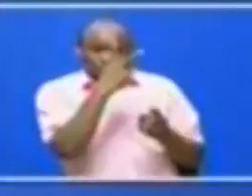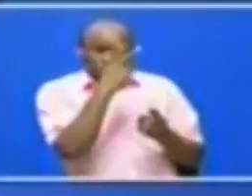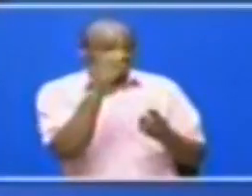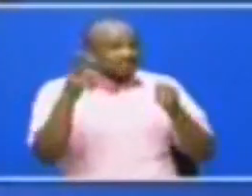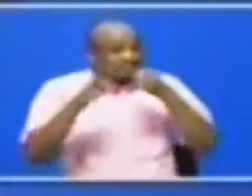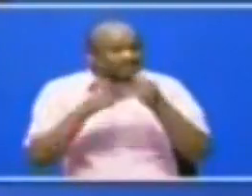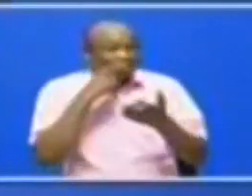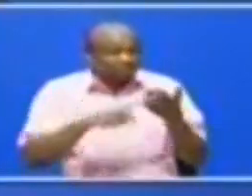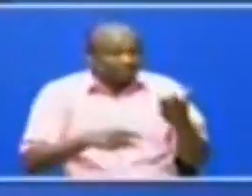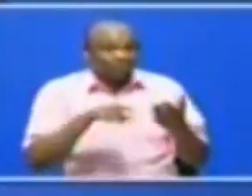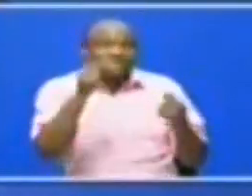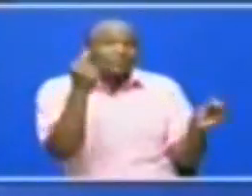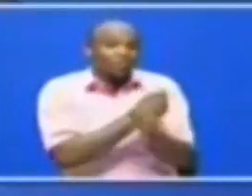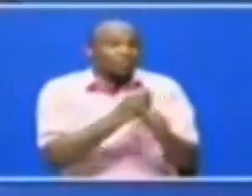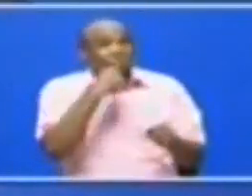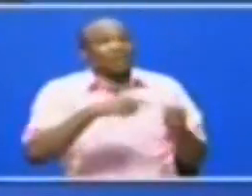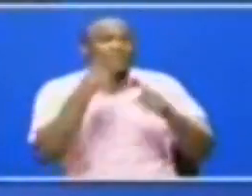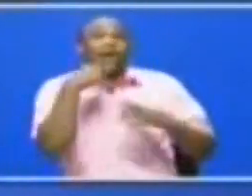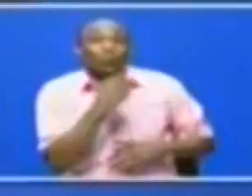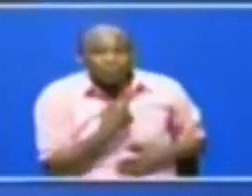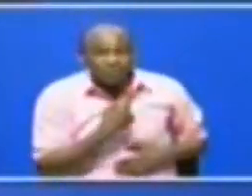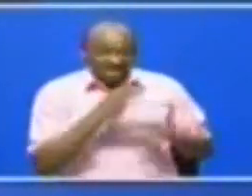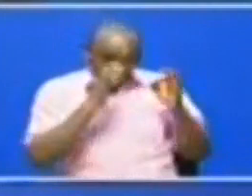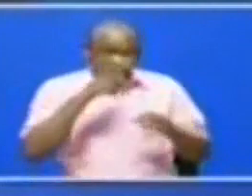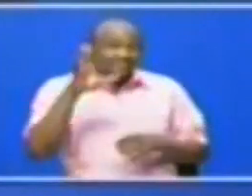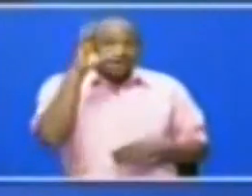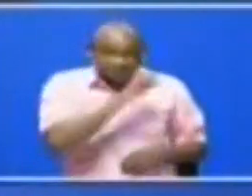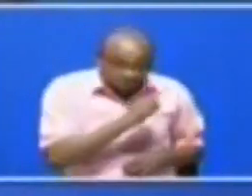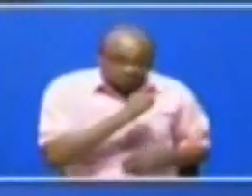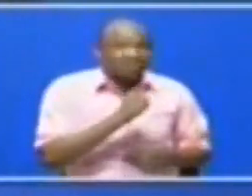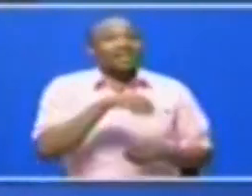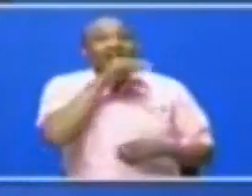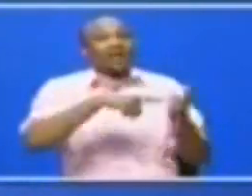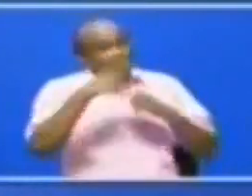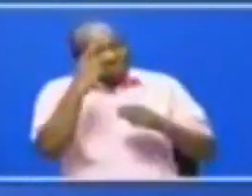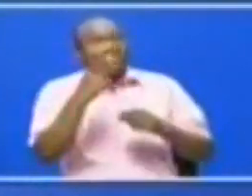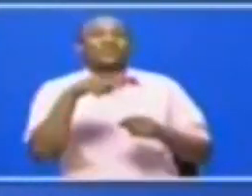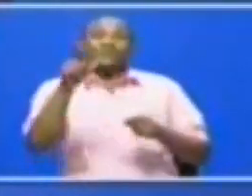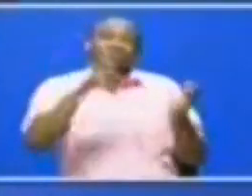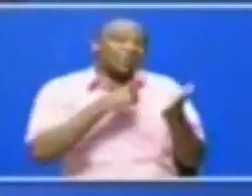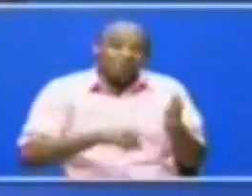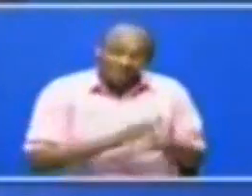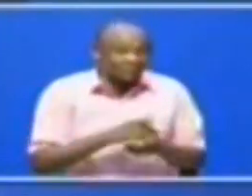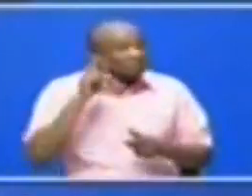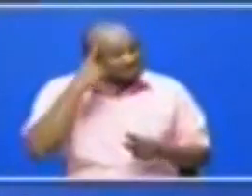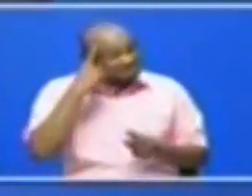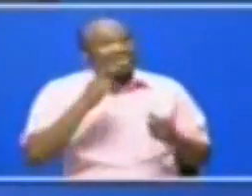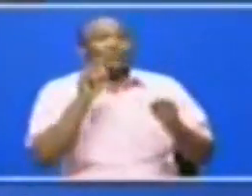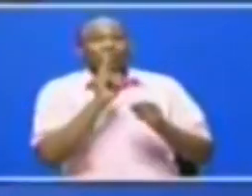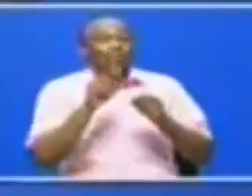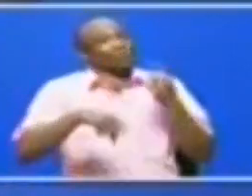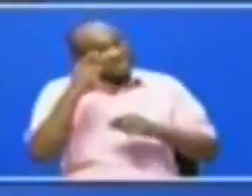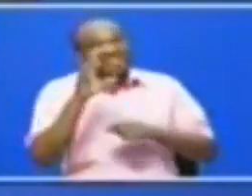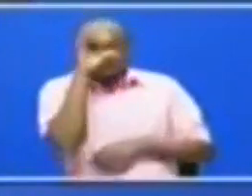2007, you can't tell who was the winner. If you assume Raila won, you are wrong. If you assume Uhuru won, you are wrong, because